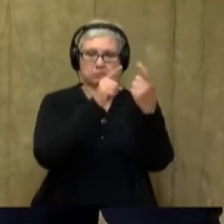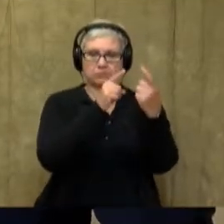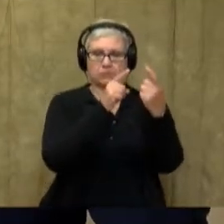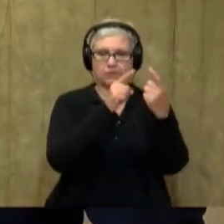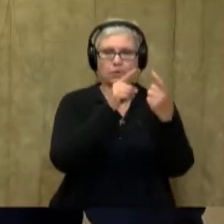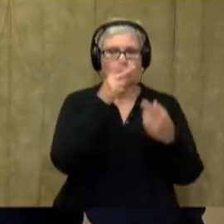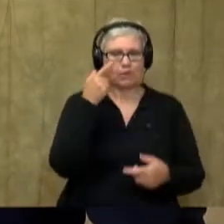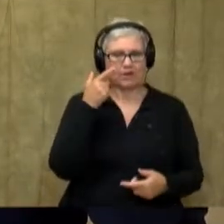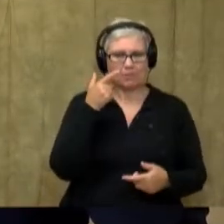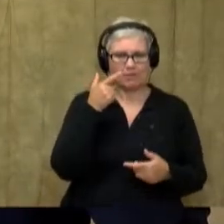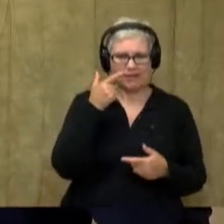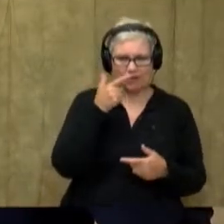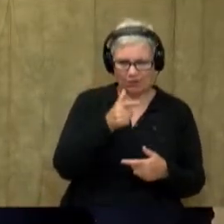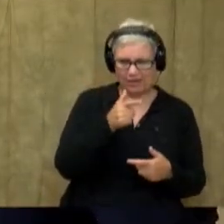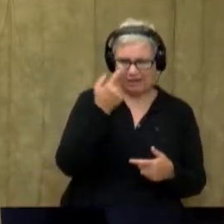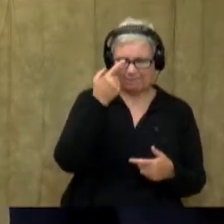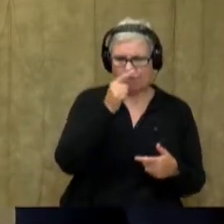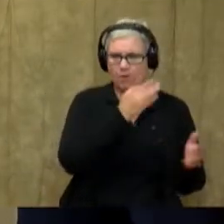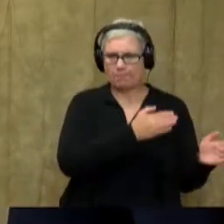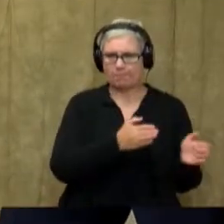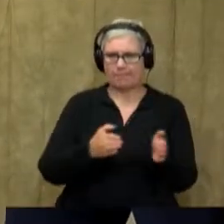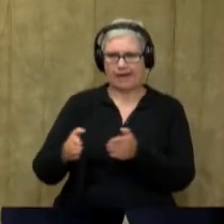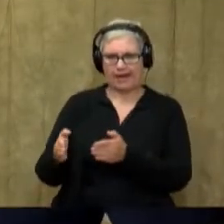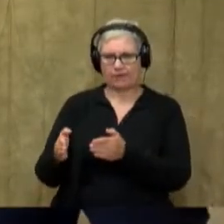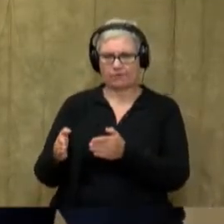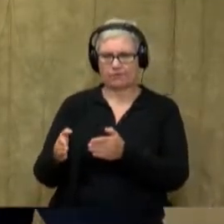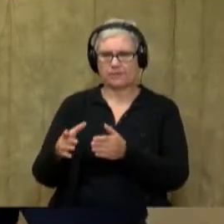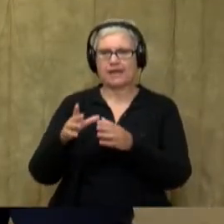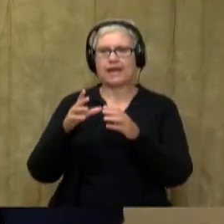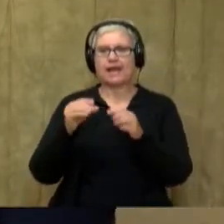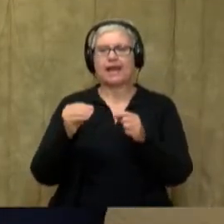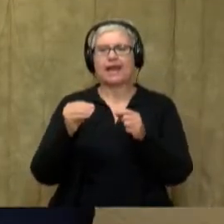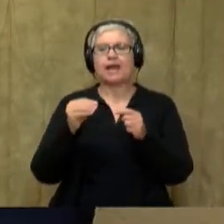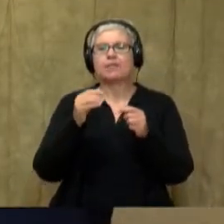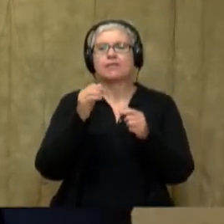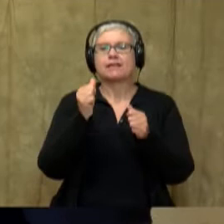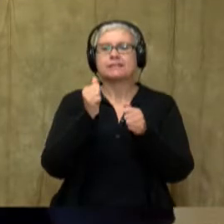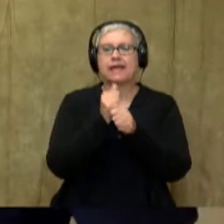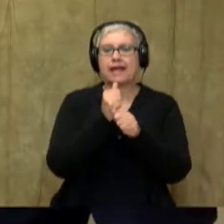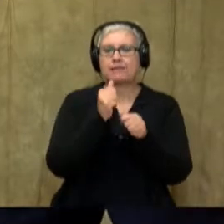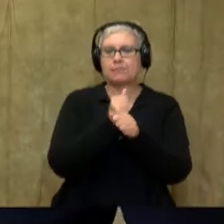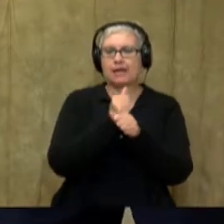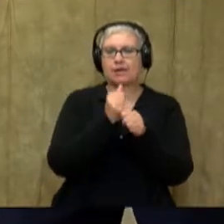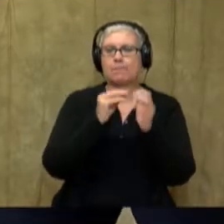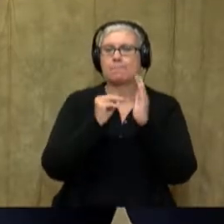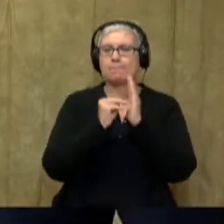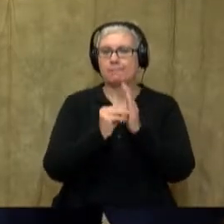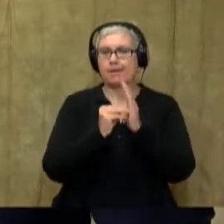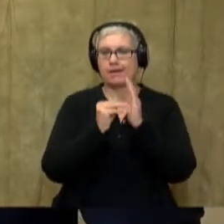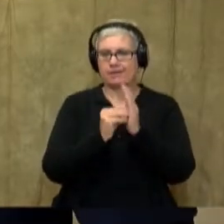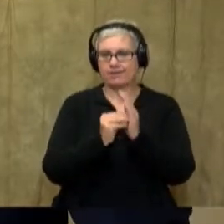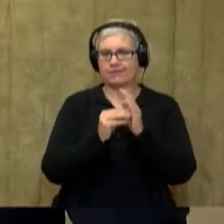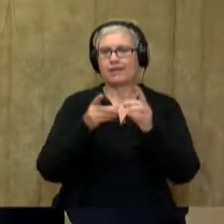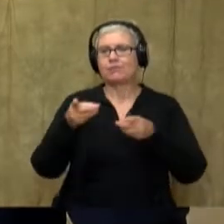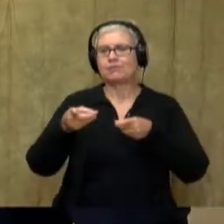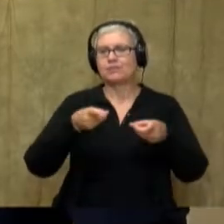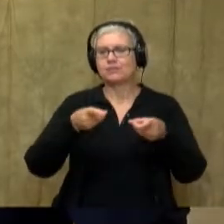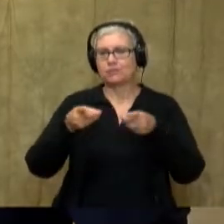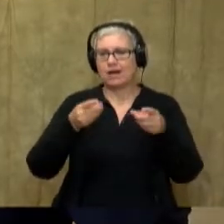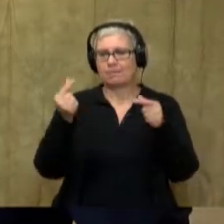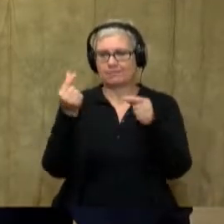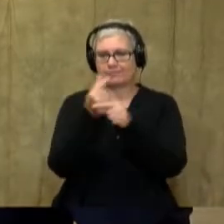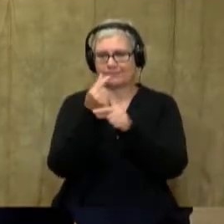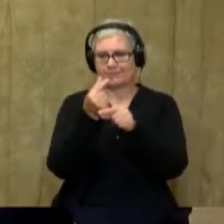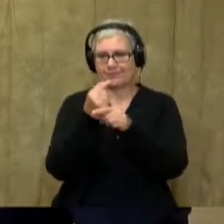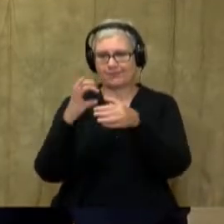is we're going to look for patterns and then we're going to develop these algebraic models that describe the geometric relationships that we see. So how